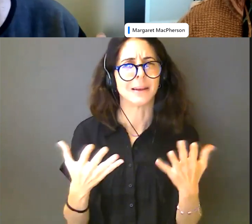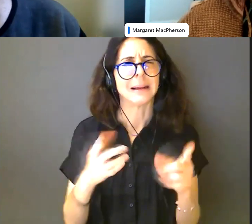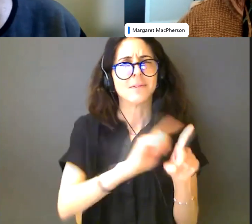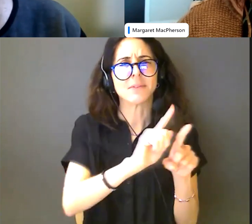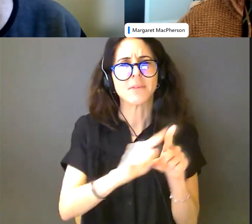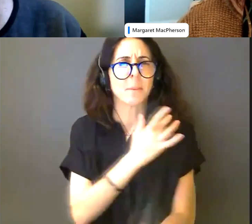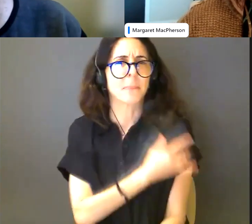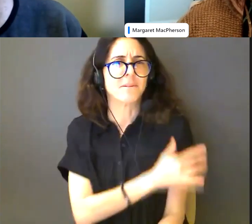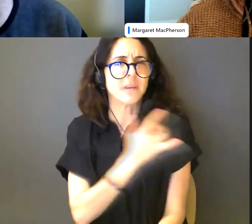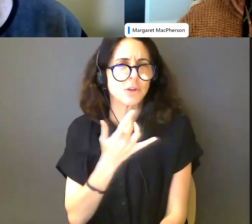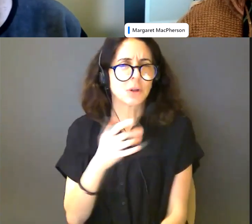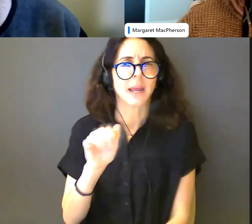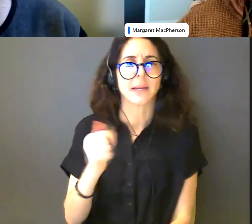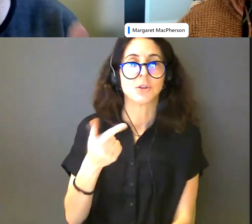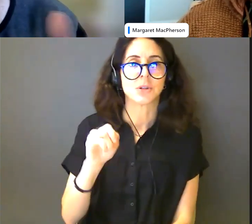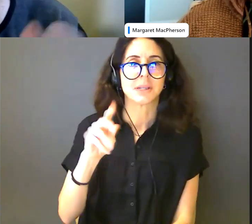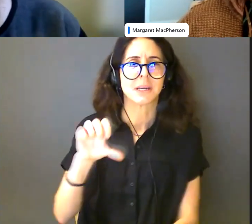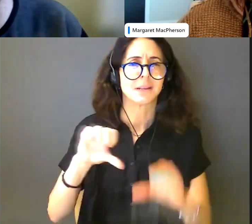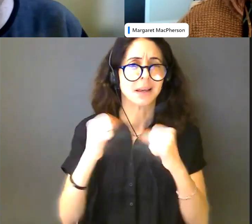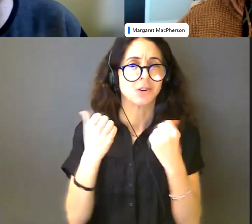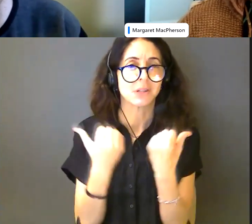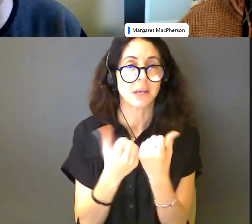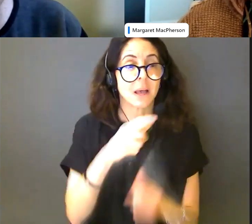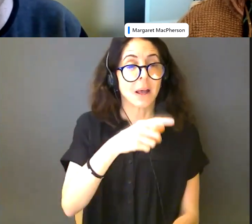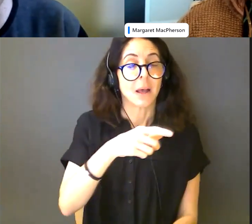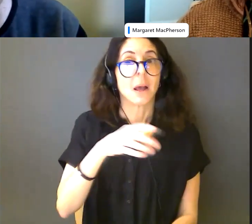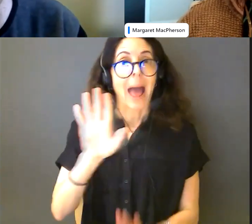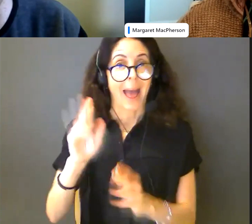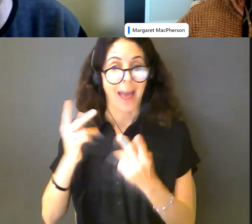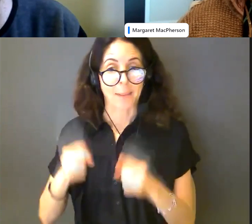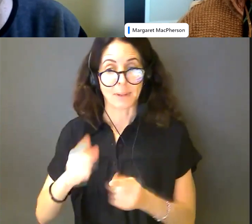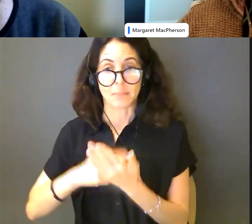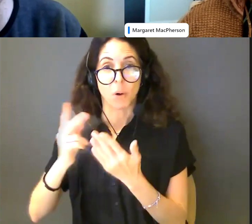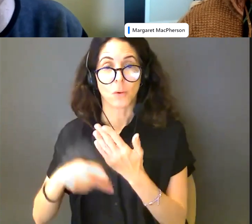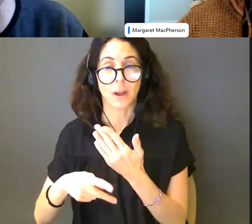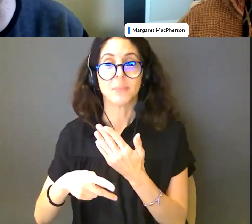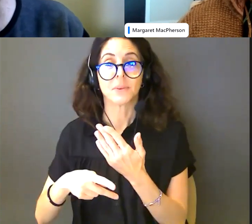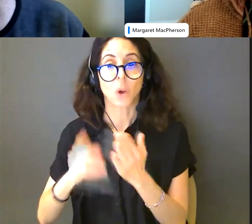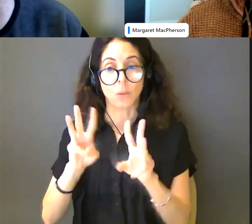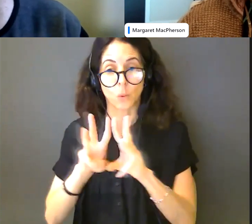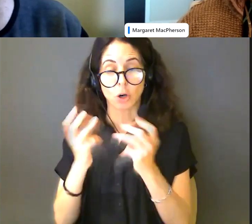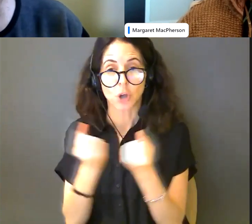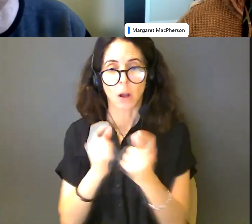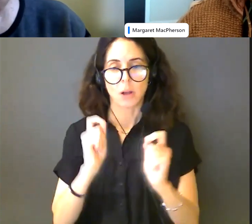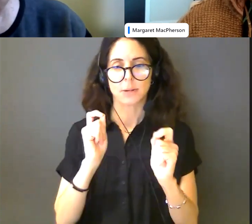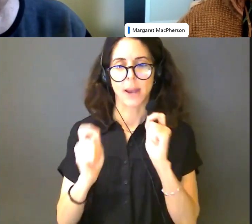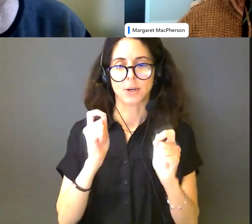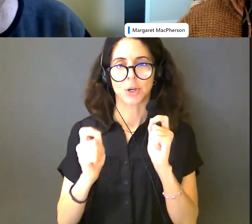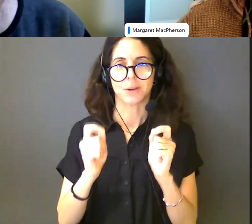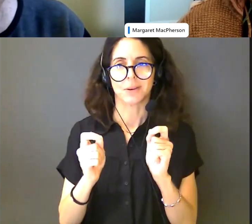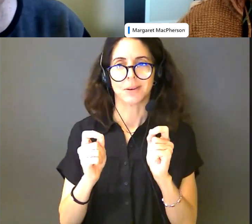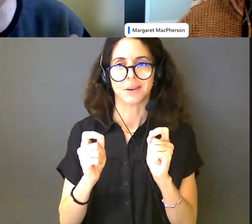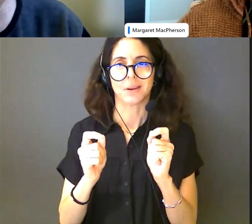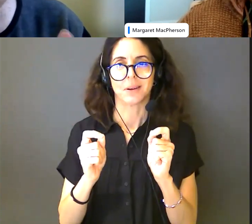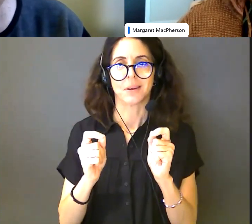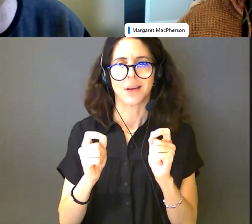provincial agencies, we adapt the programs, the workshops, using